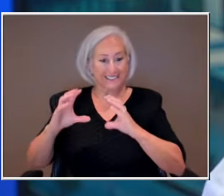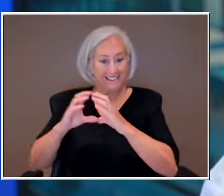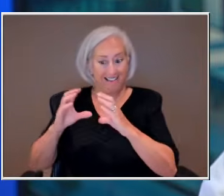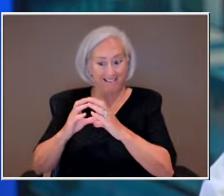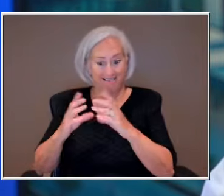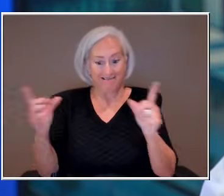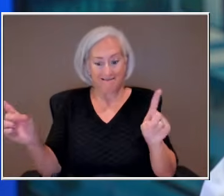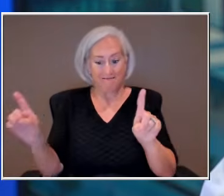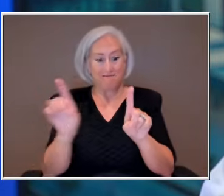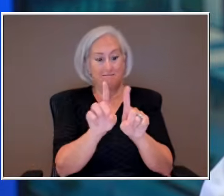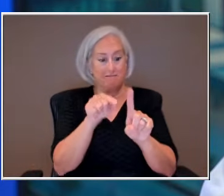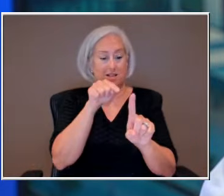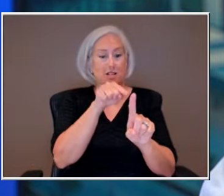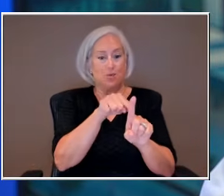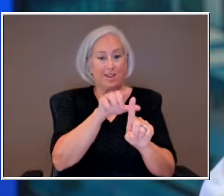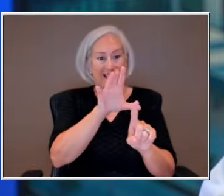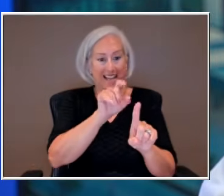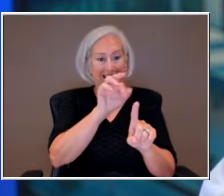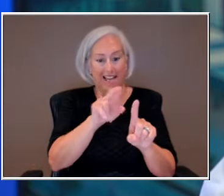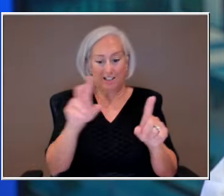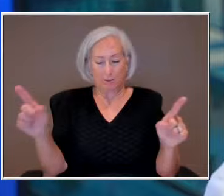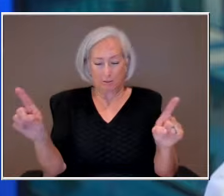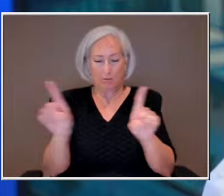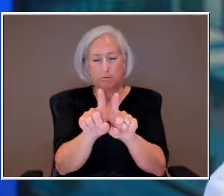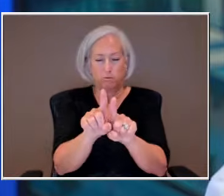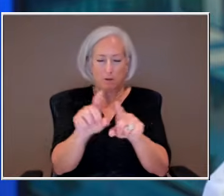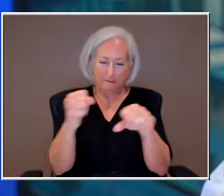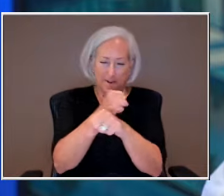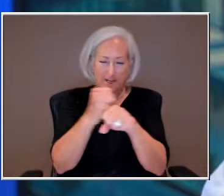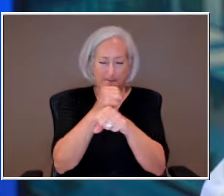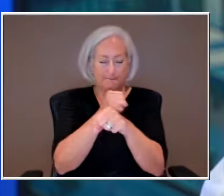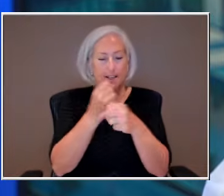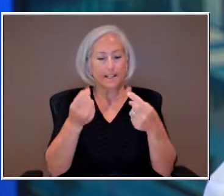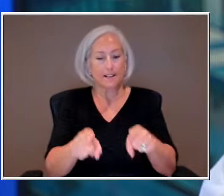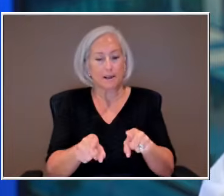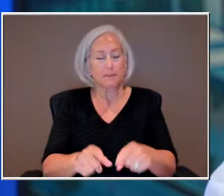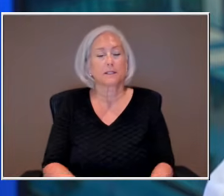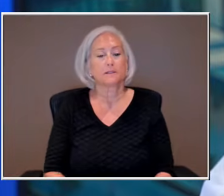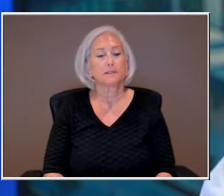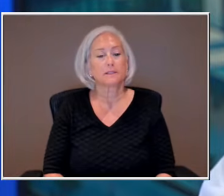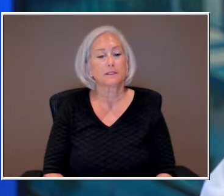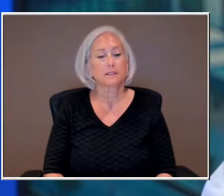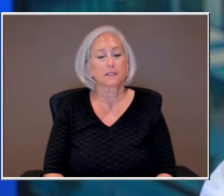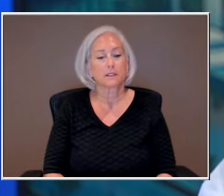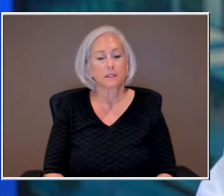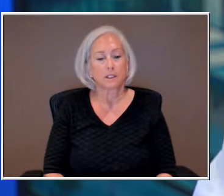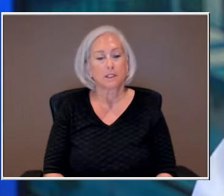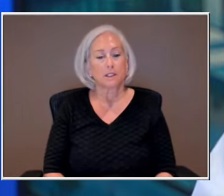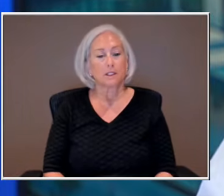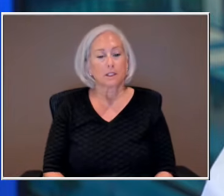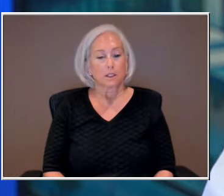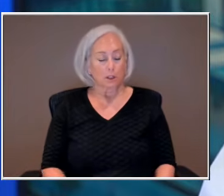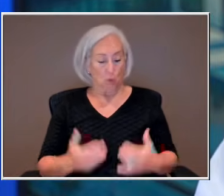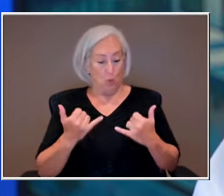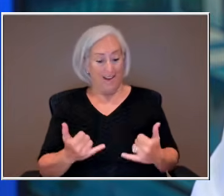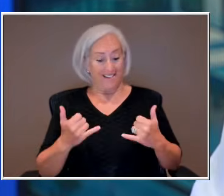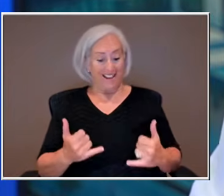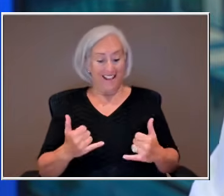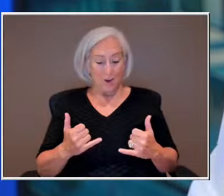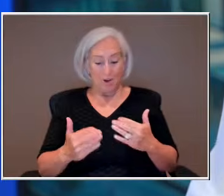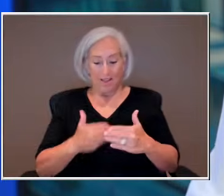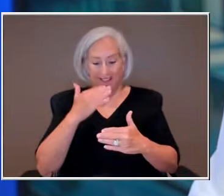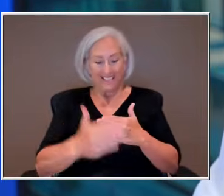on that. But we do have, we realize this is where the field is. This is the gap in the field. This is where the next breakthrough needs to